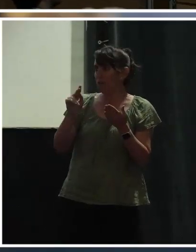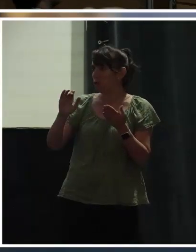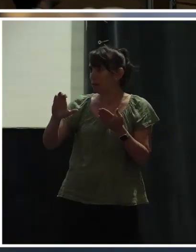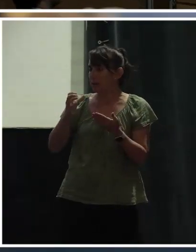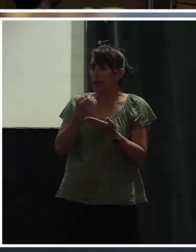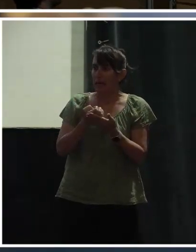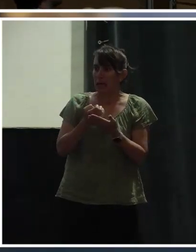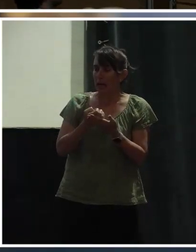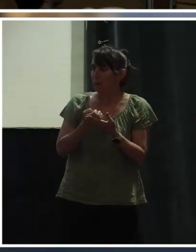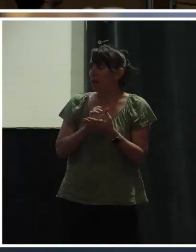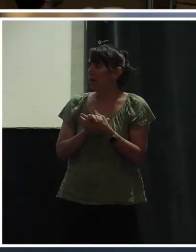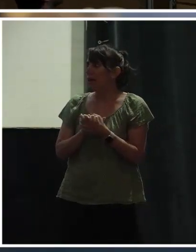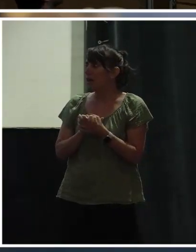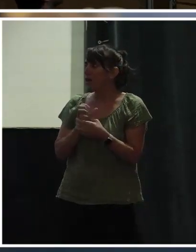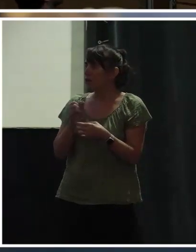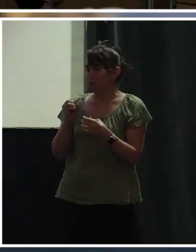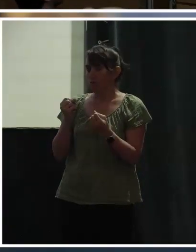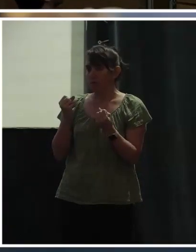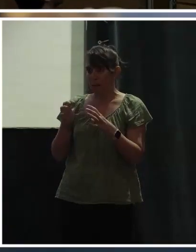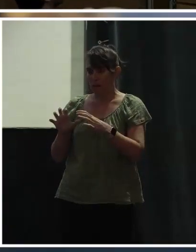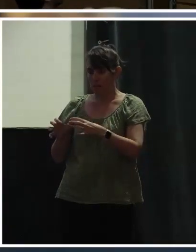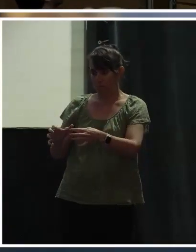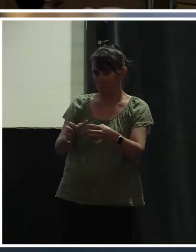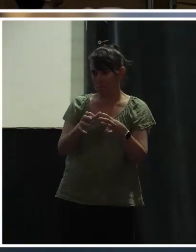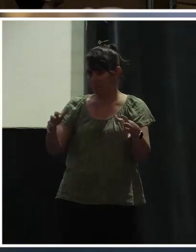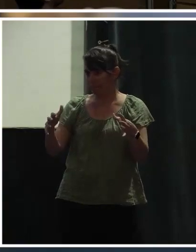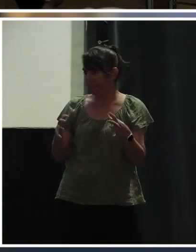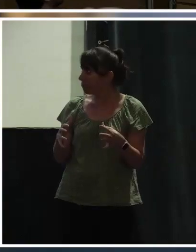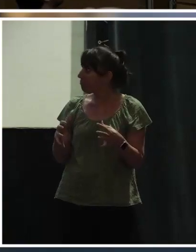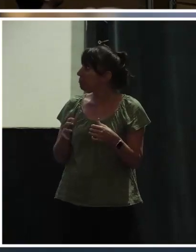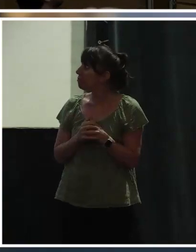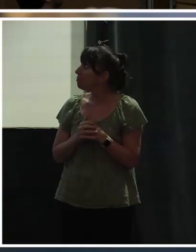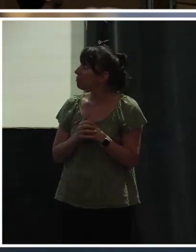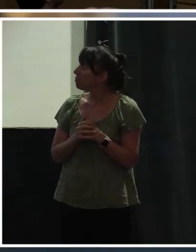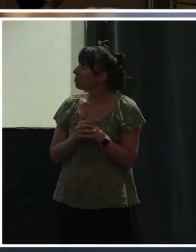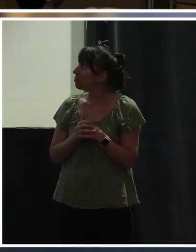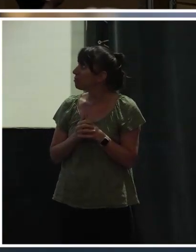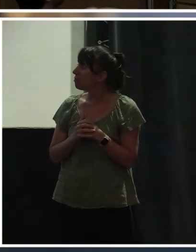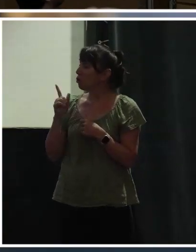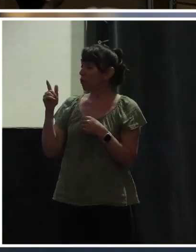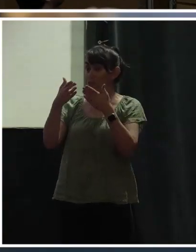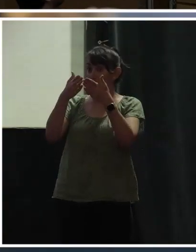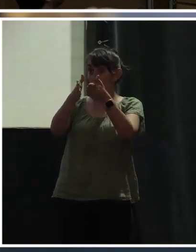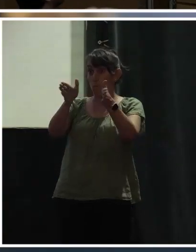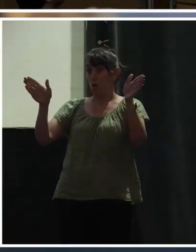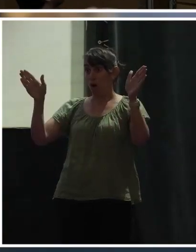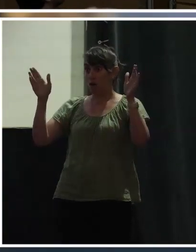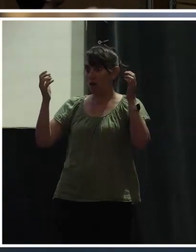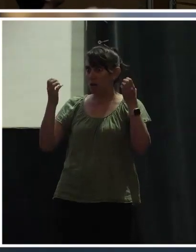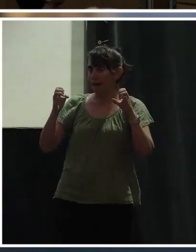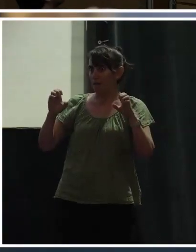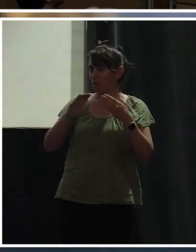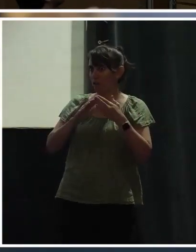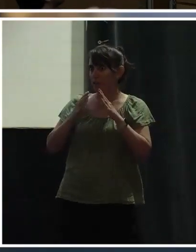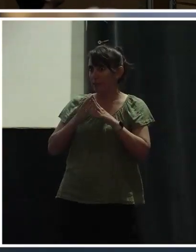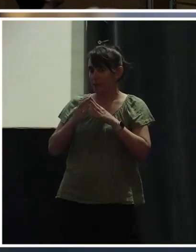important collection of institutions we're hoping to protect. And it comes in the broader context of this effort that the city is undertaking, really to look at